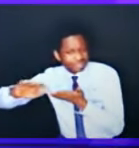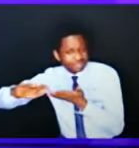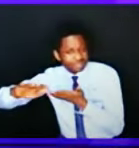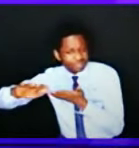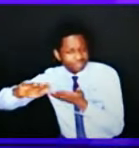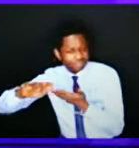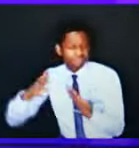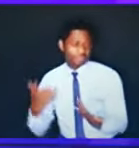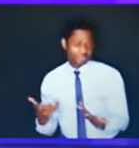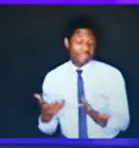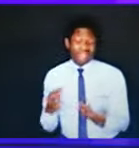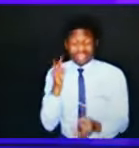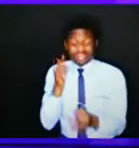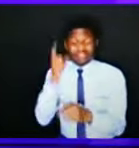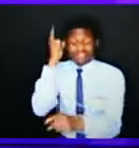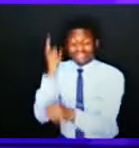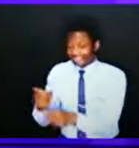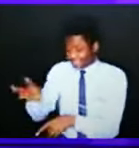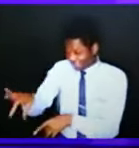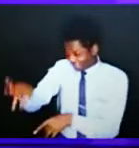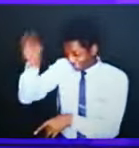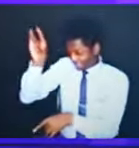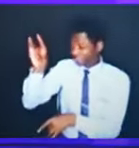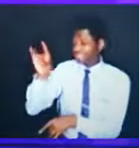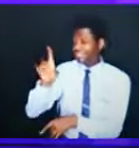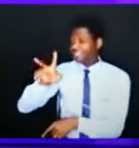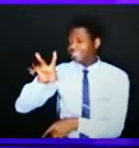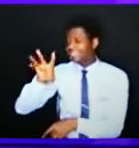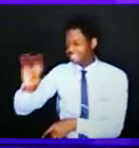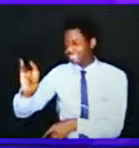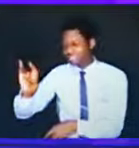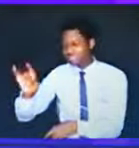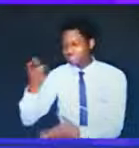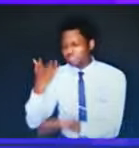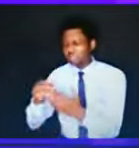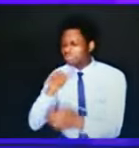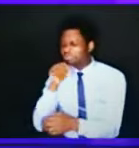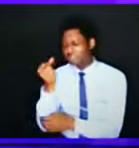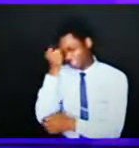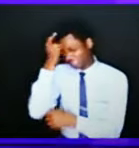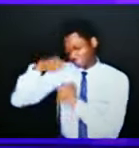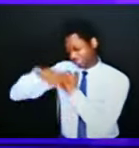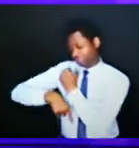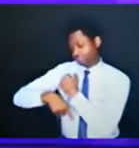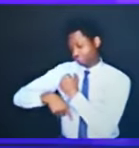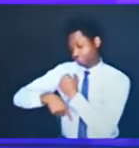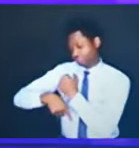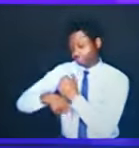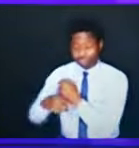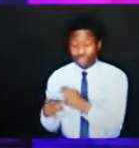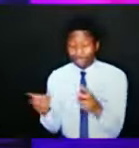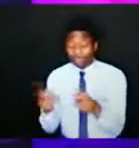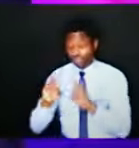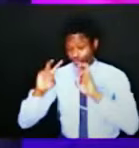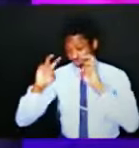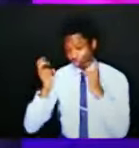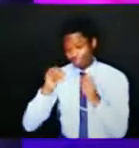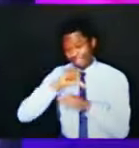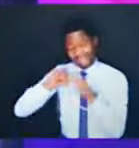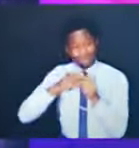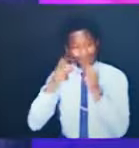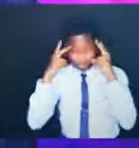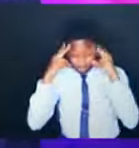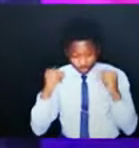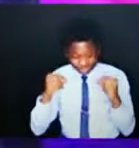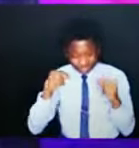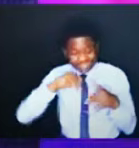38, you may not know what he's talking about. So the subject is about Moses and how he led Israel. Engineer yakenken